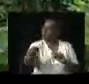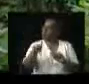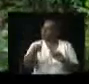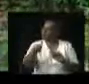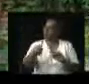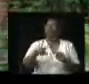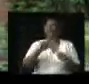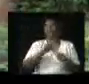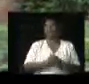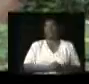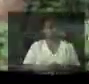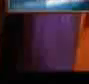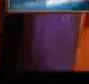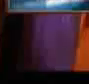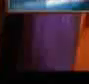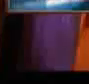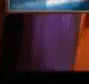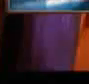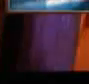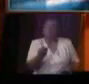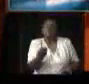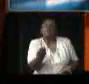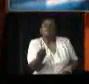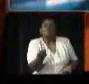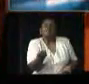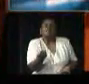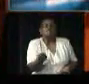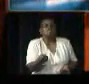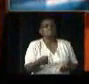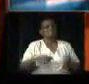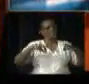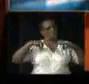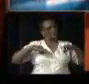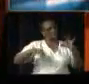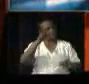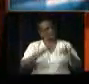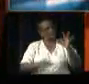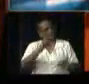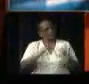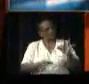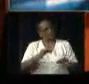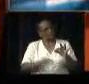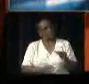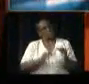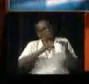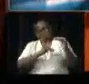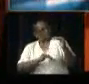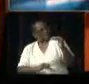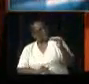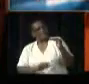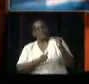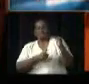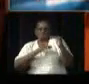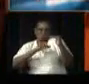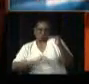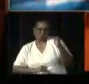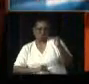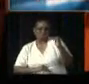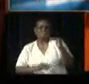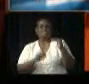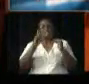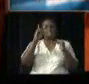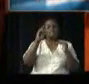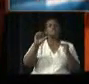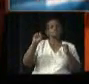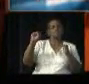this specific area. The financial and legal positioning for the judiciary is of insufficient